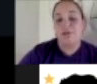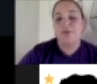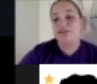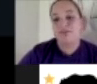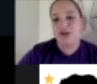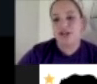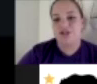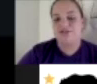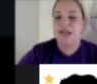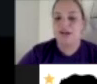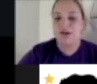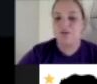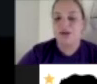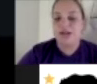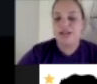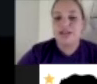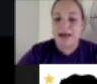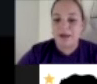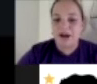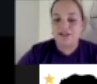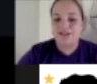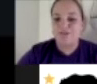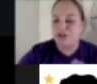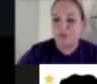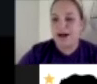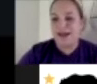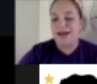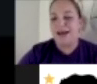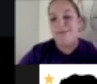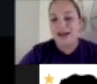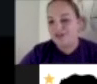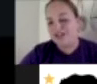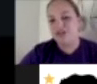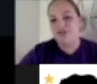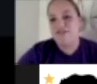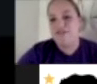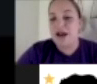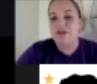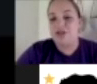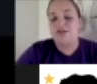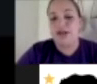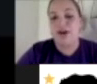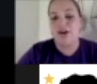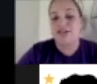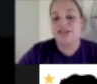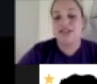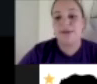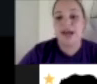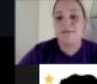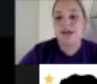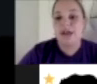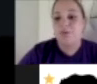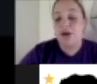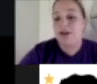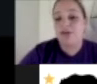one of their most important issues when they go to the ballot box, which is why every single Tuesday from now into the recall at 6 p